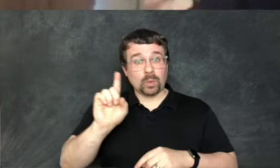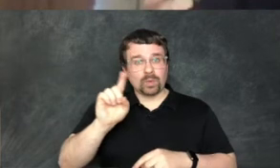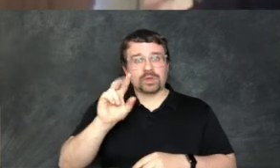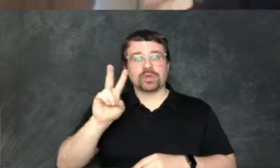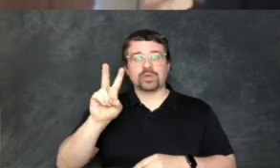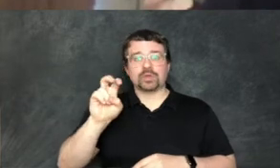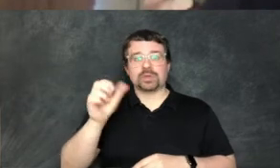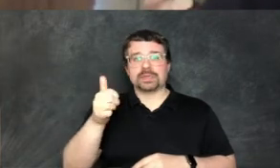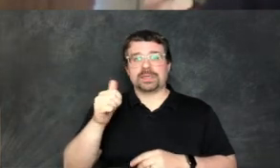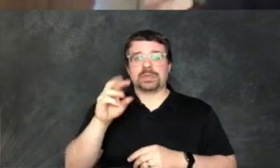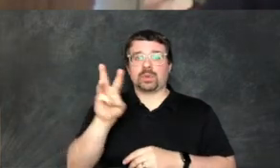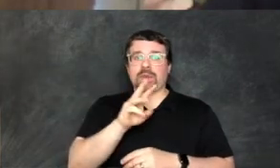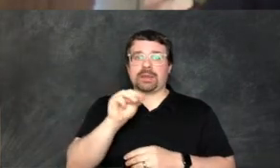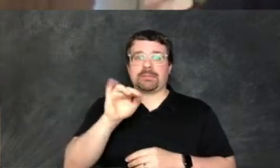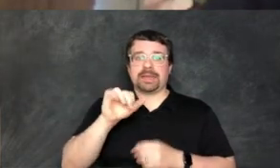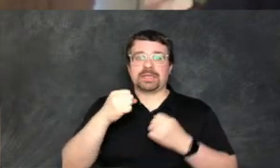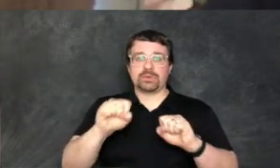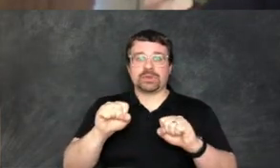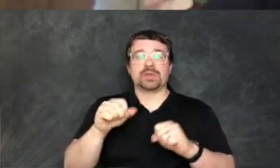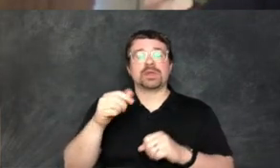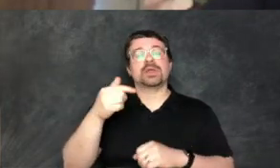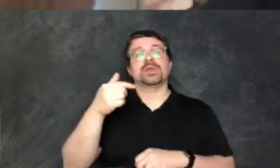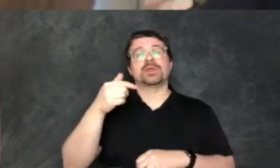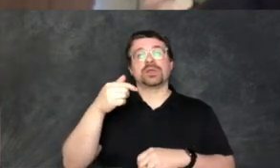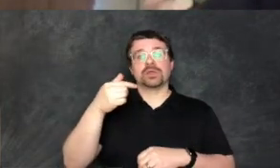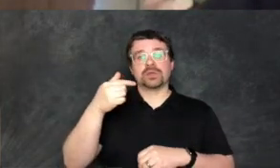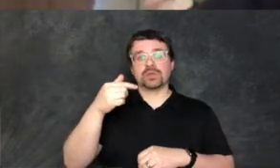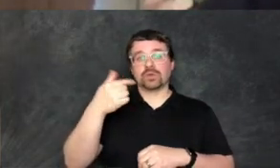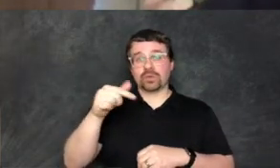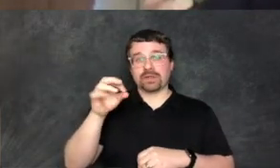at 210 West Main Street, Greenfield, Indiana,